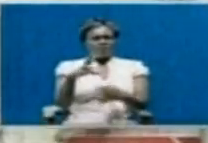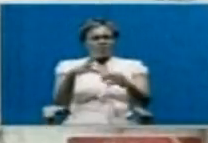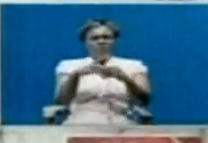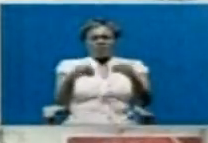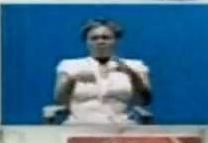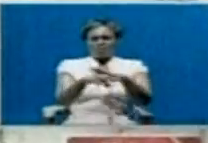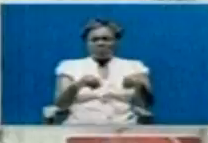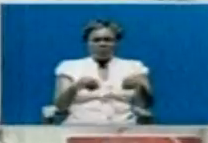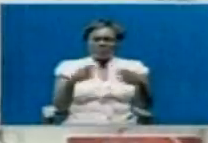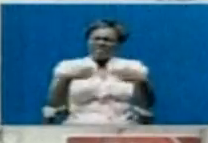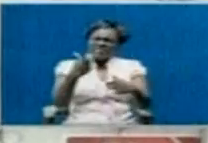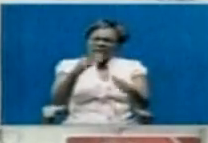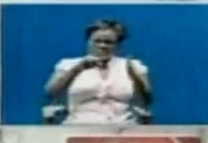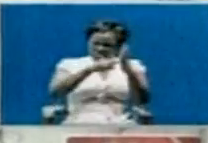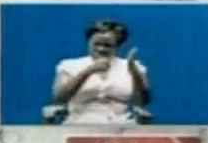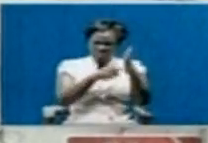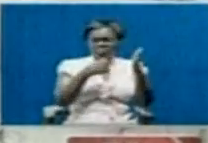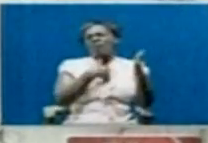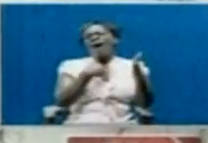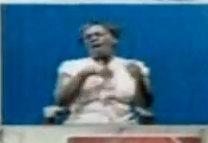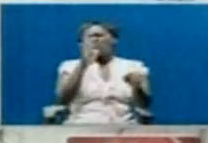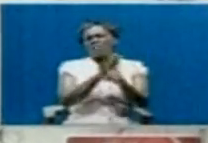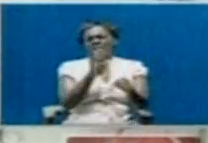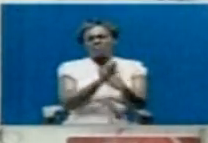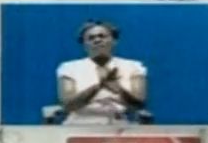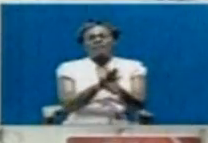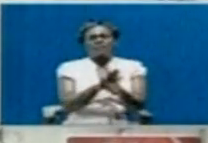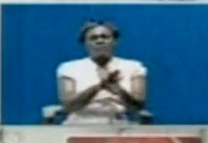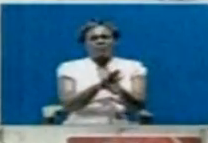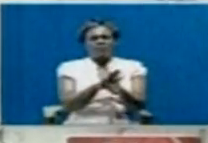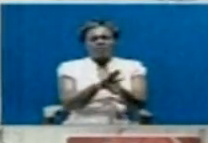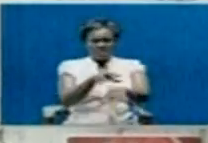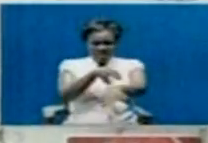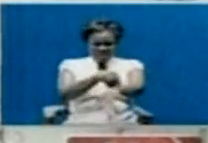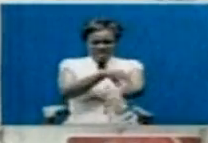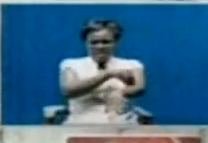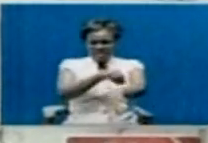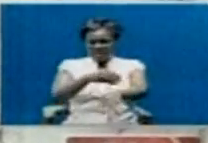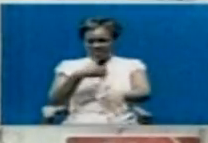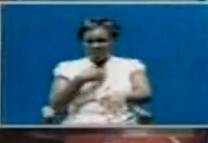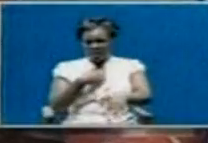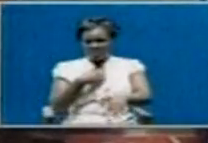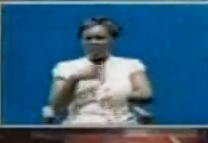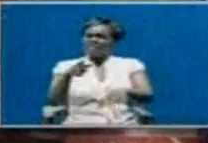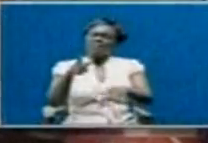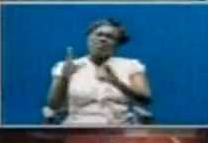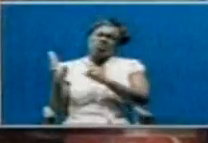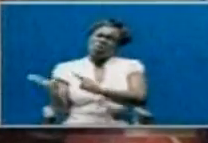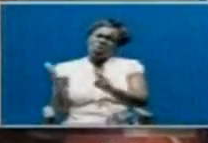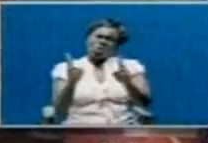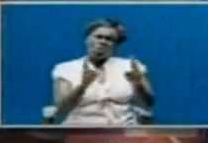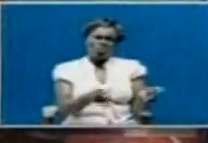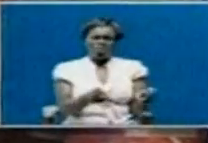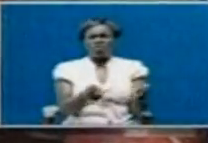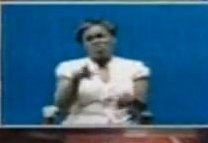the rings, the fingers. Yes. The detail, the creases. I mean, that's all you, man. Hey. That's